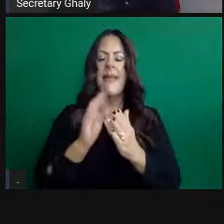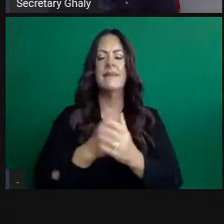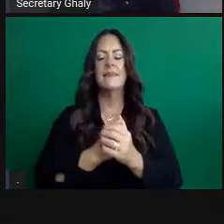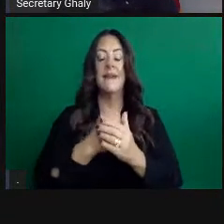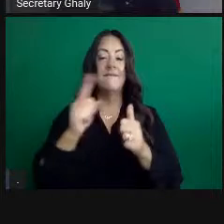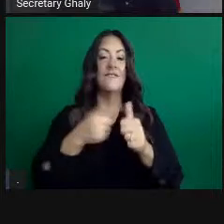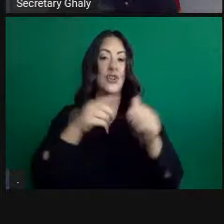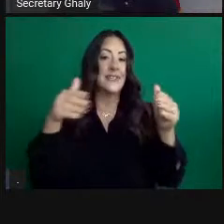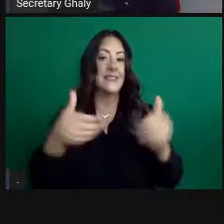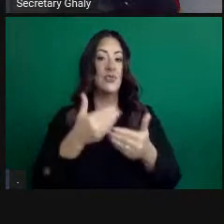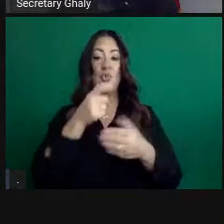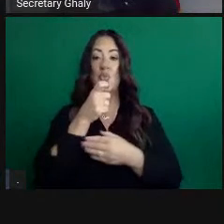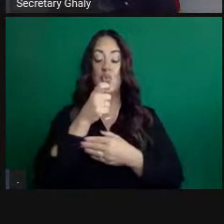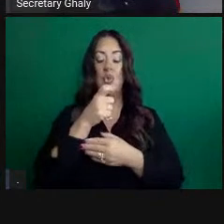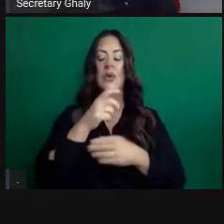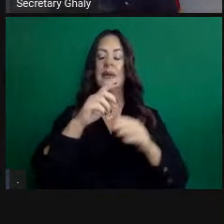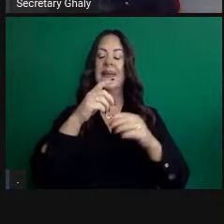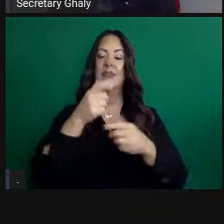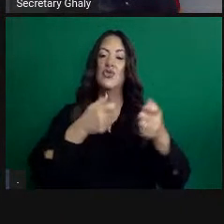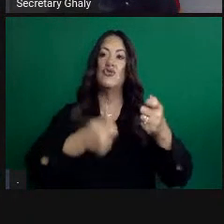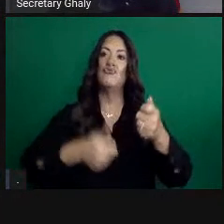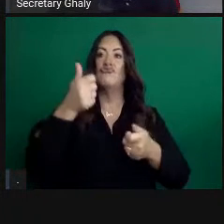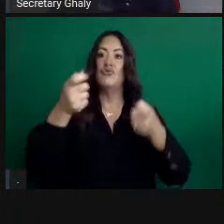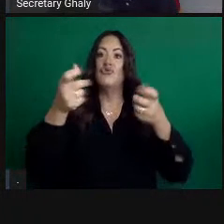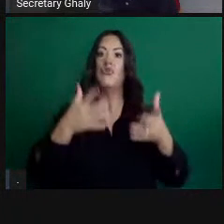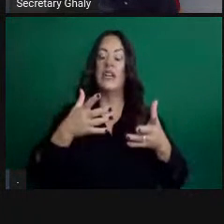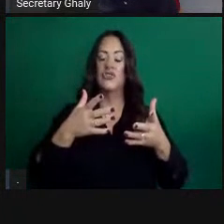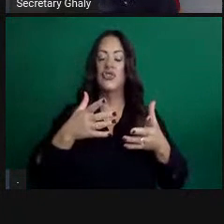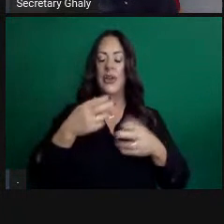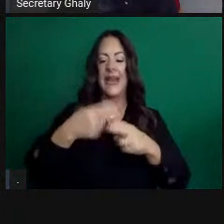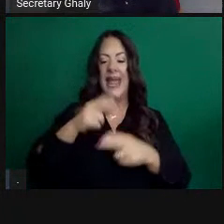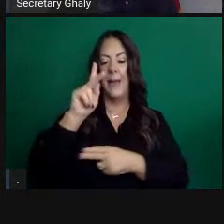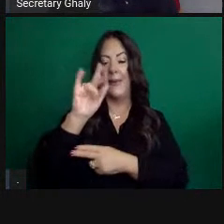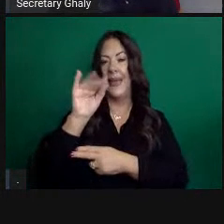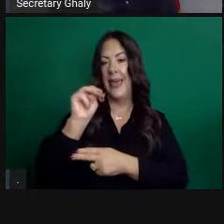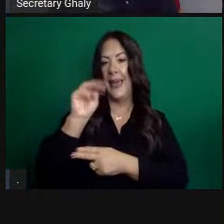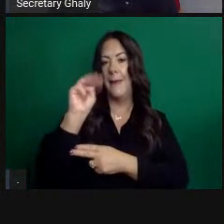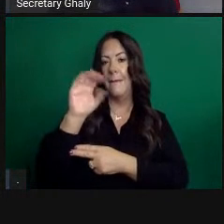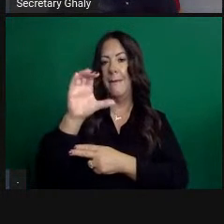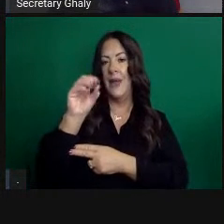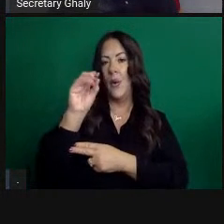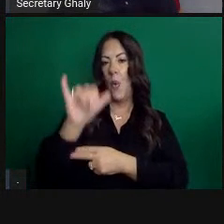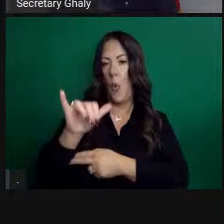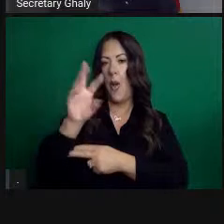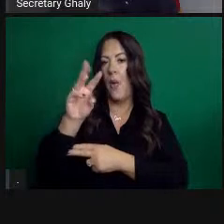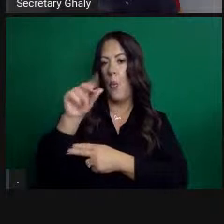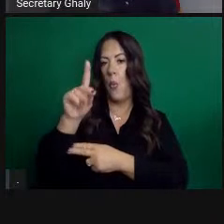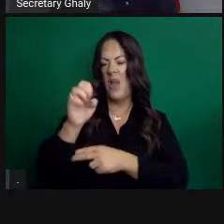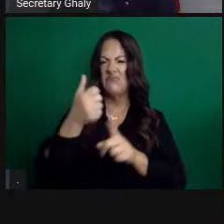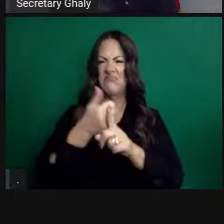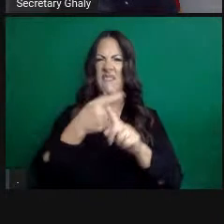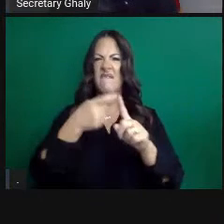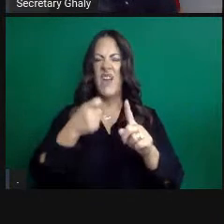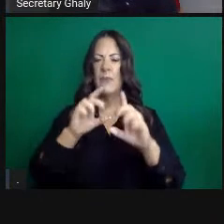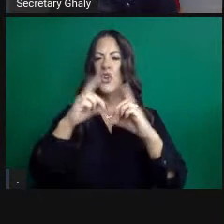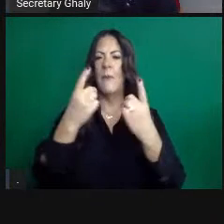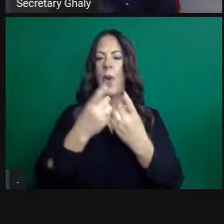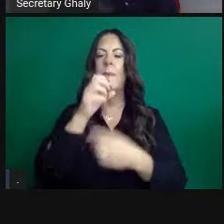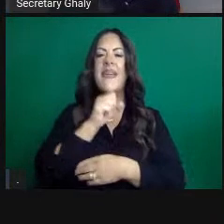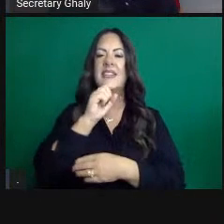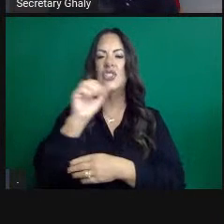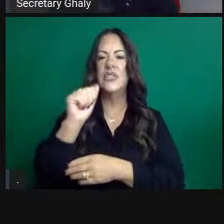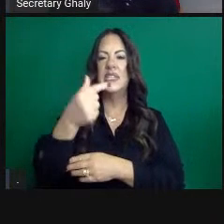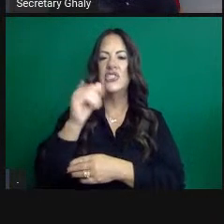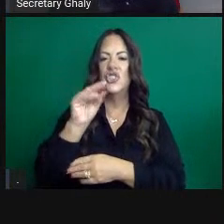the California Department for Aging, Kim McCoy-Wade, who will be speaking with you shortly, joined also by